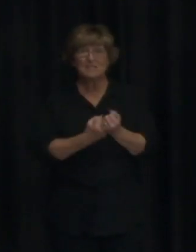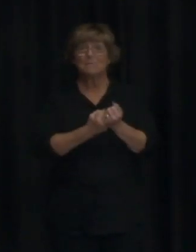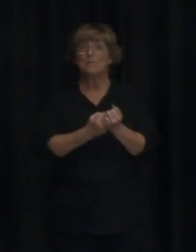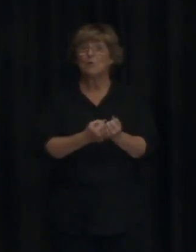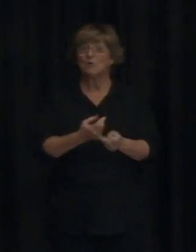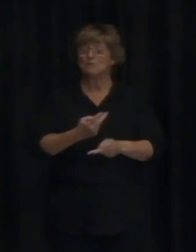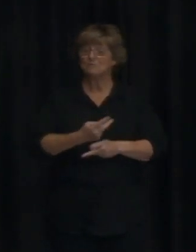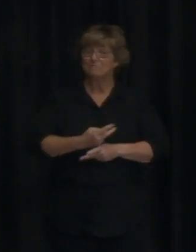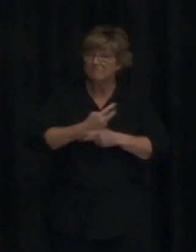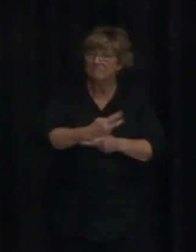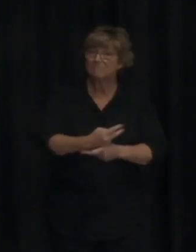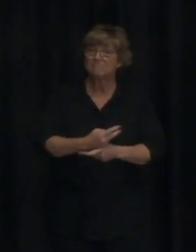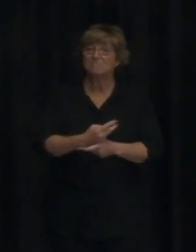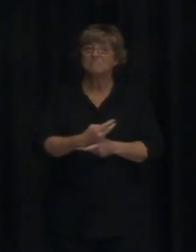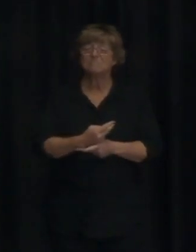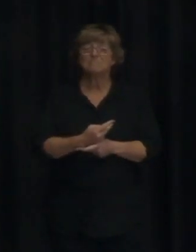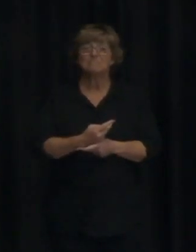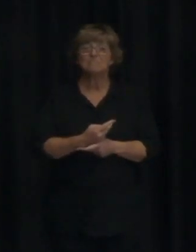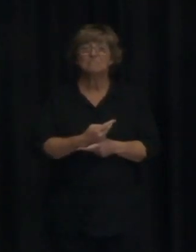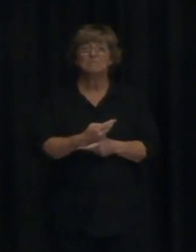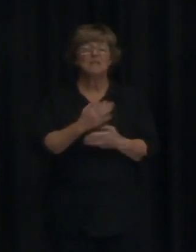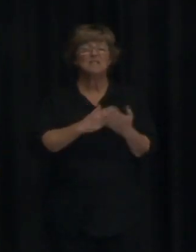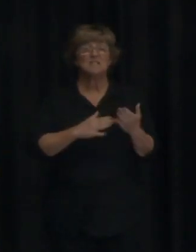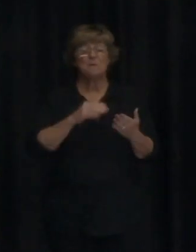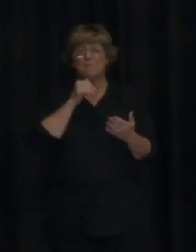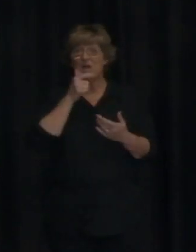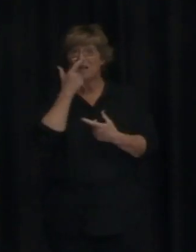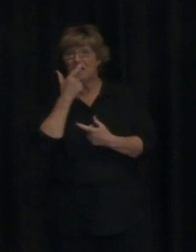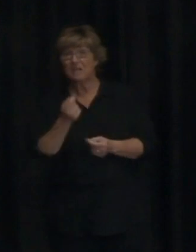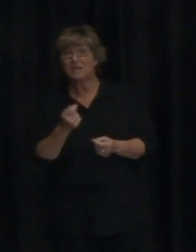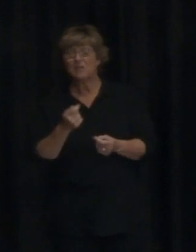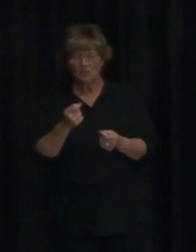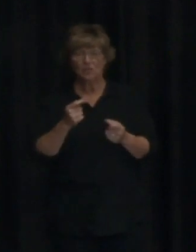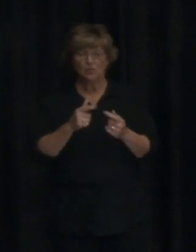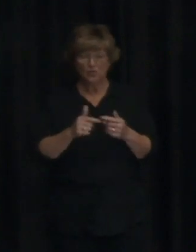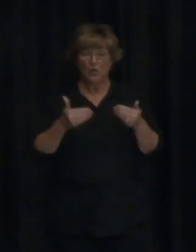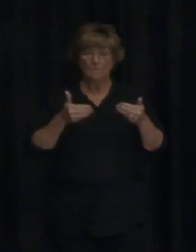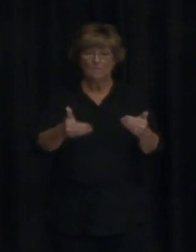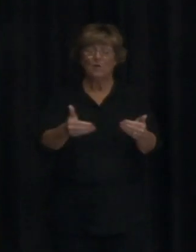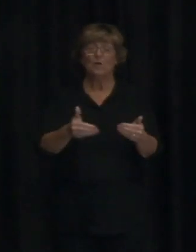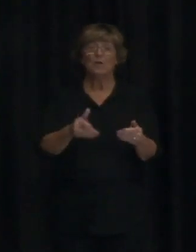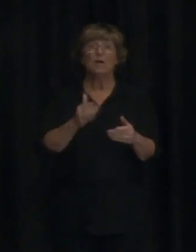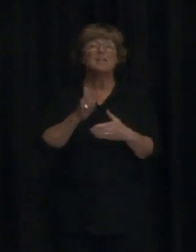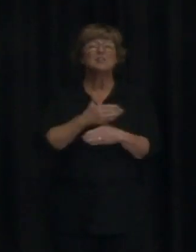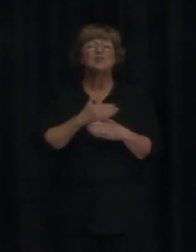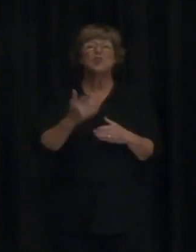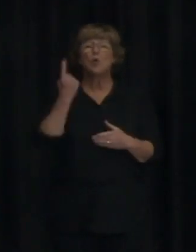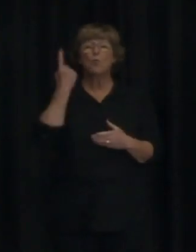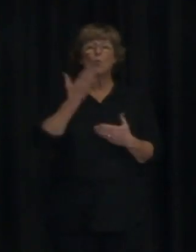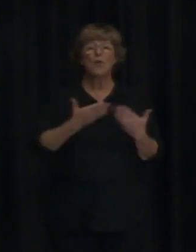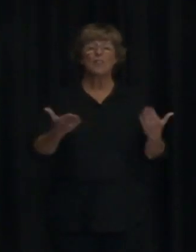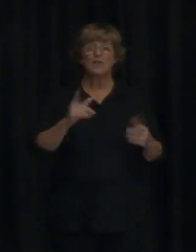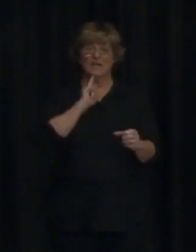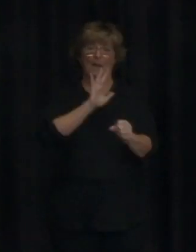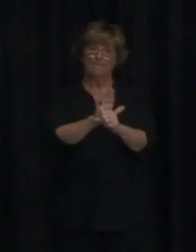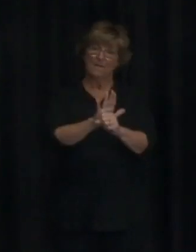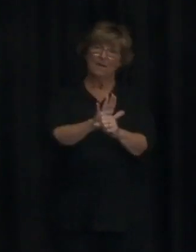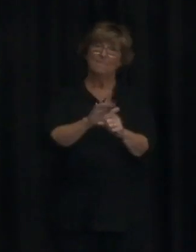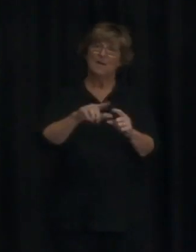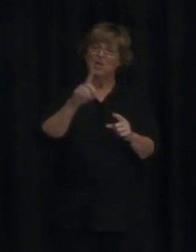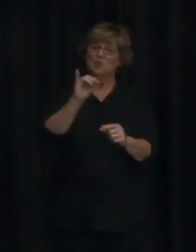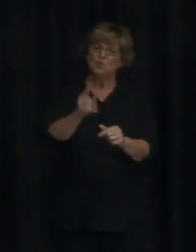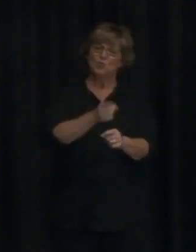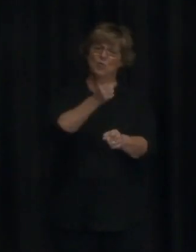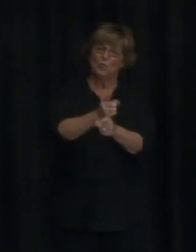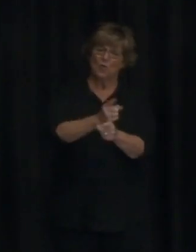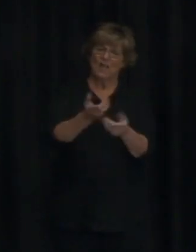cautious, people that are just uninterested in moving. They all share one thing in common, and that's a commitment to do the right